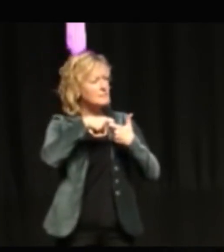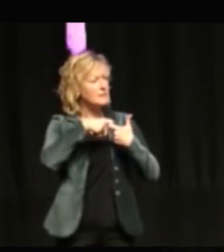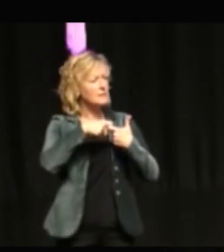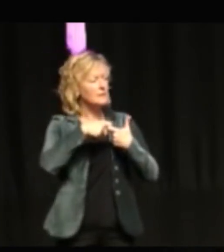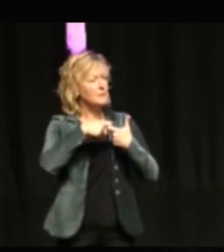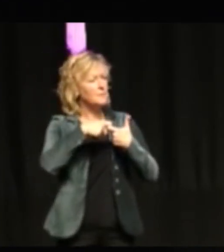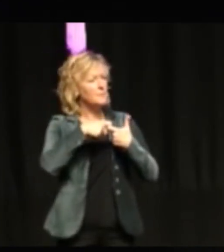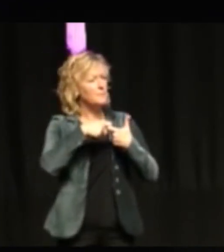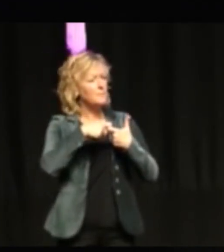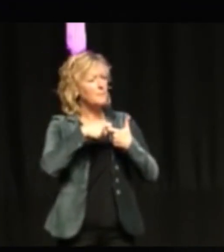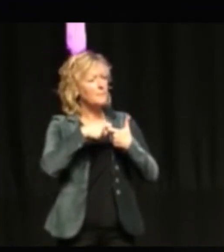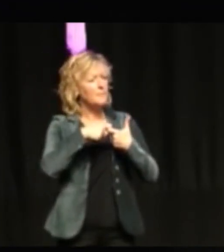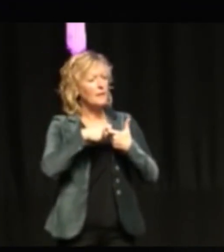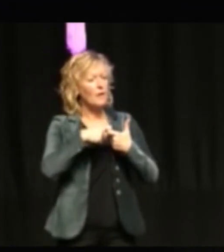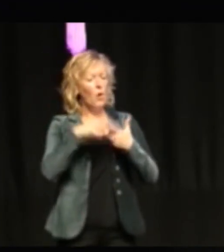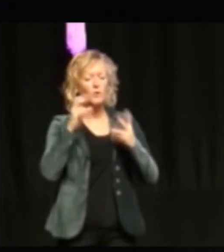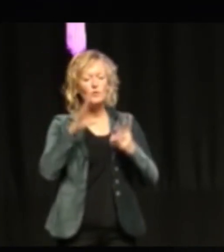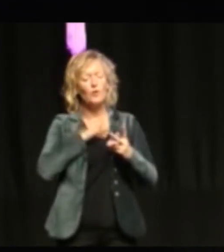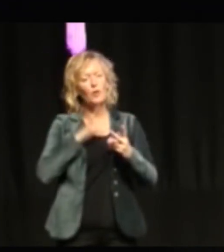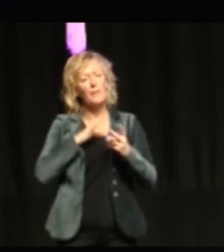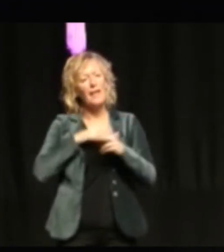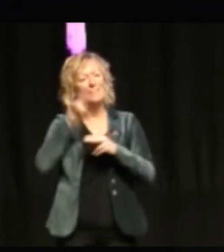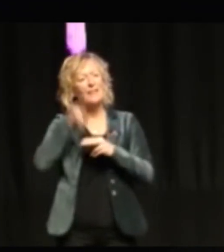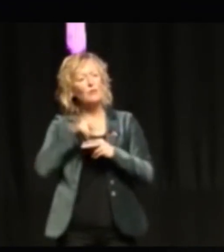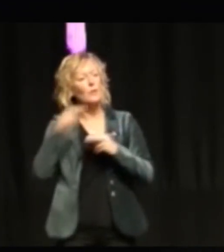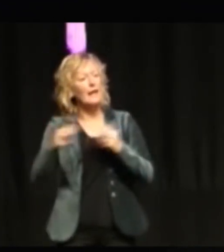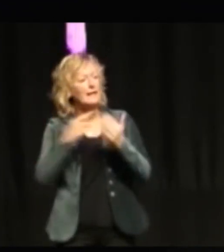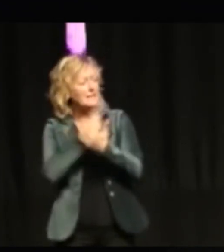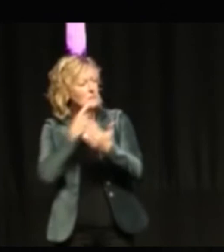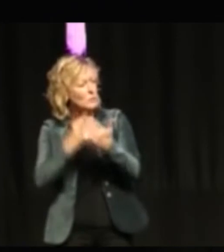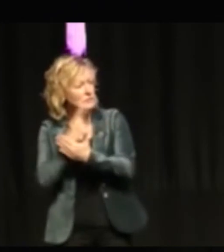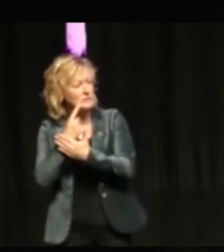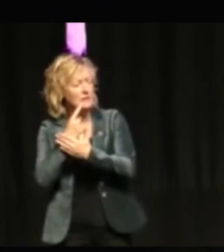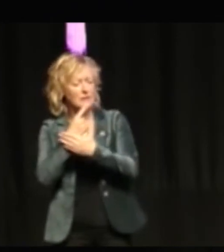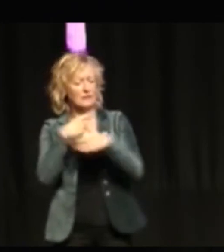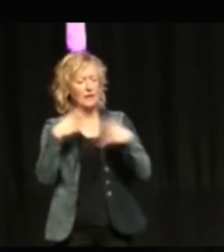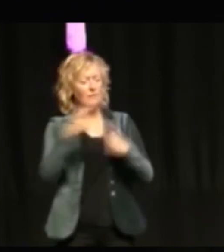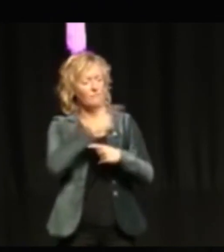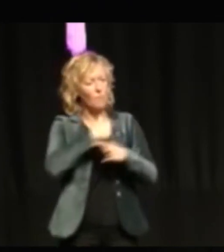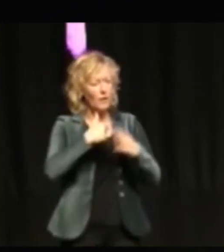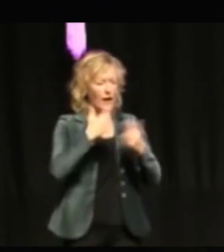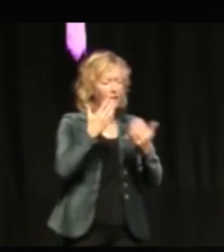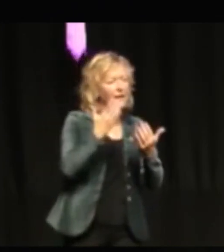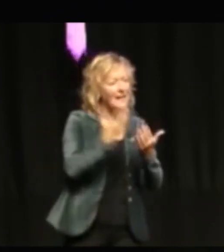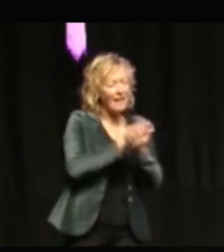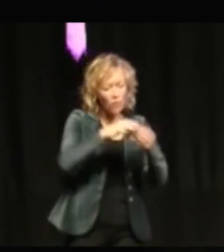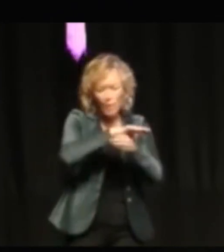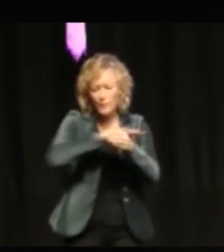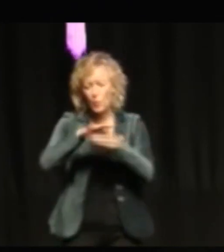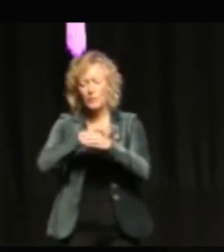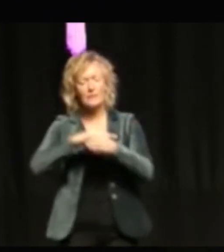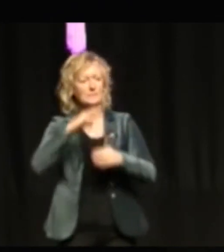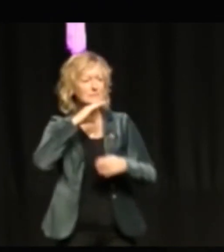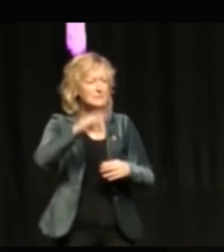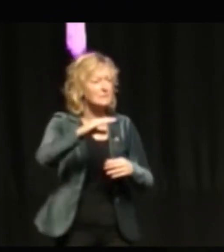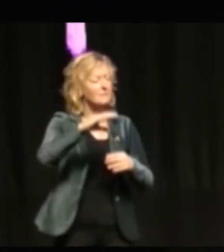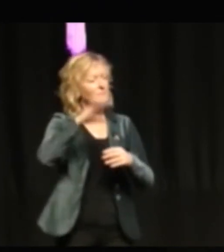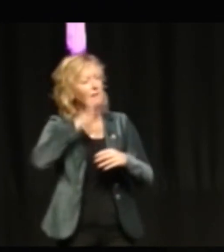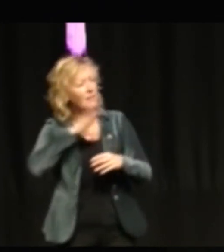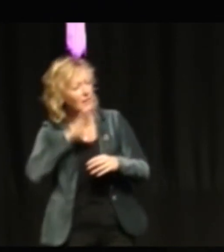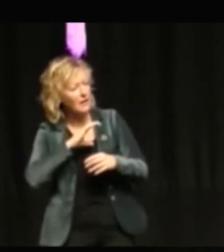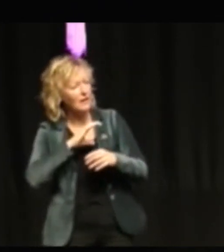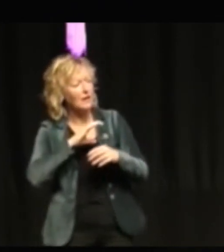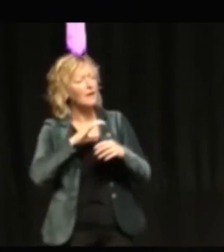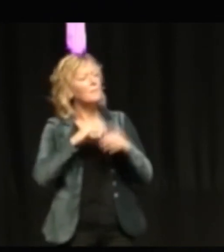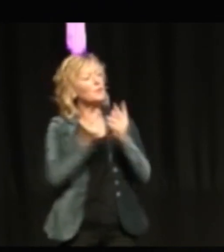to natural resources, land and seeds and water, a human right, because it's so